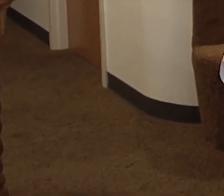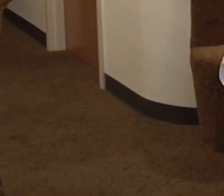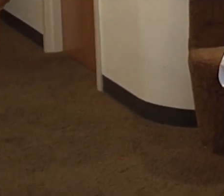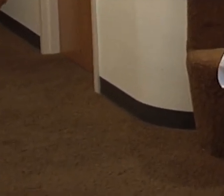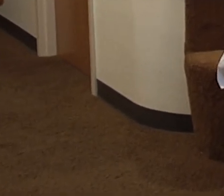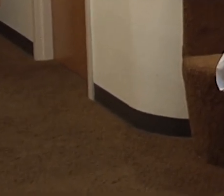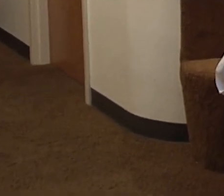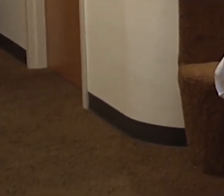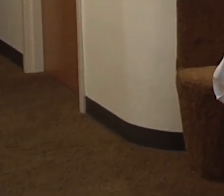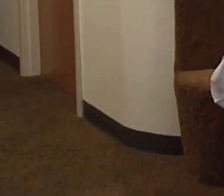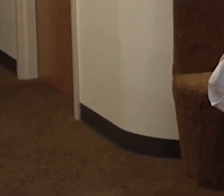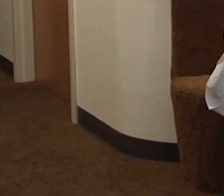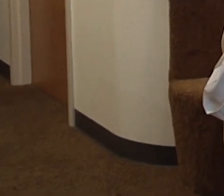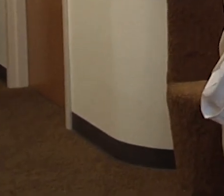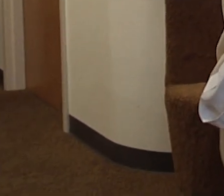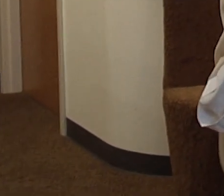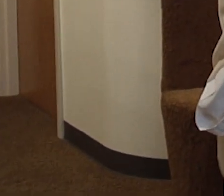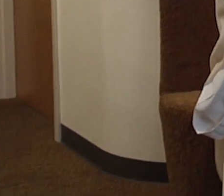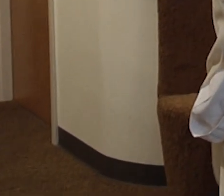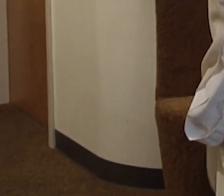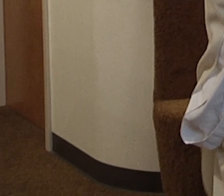Alleluia.